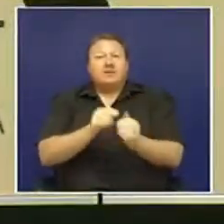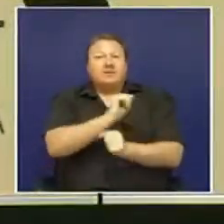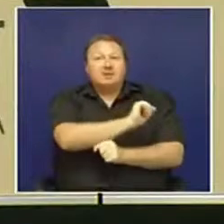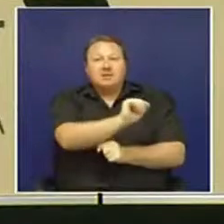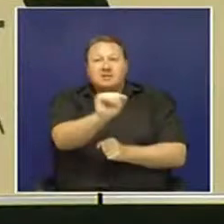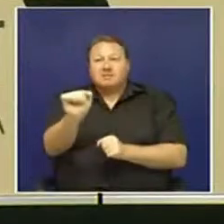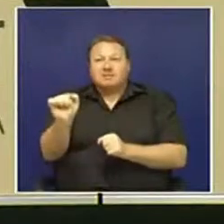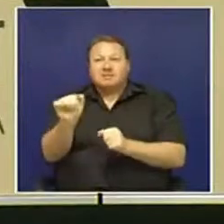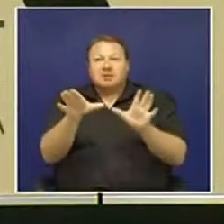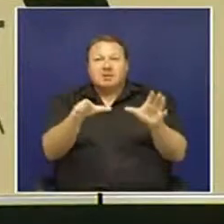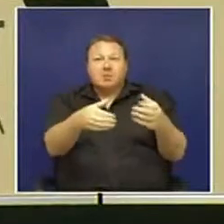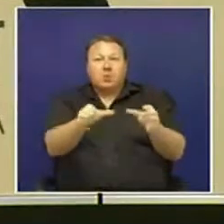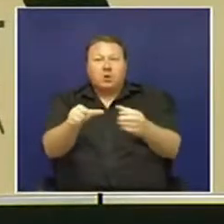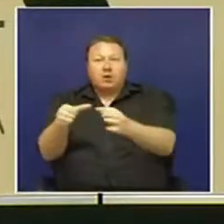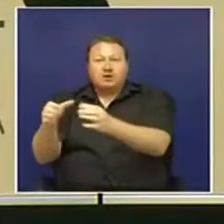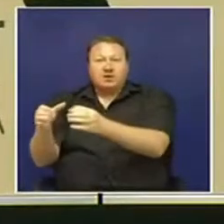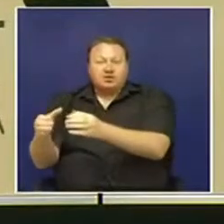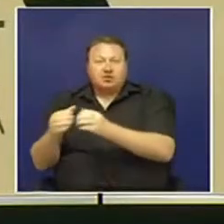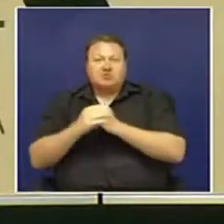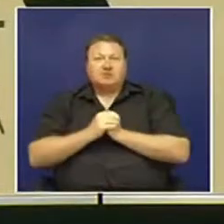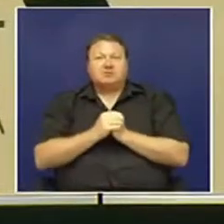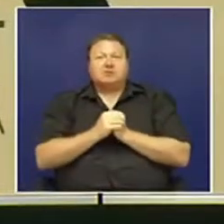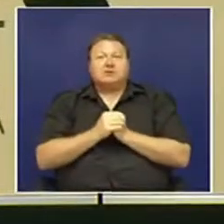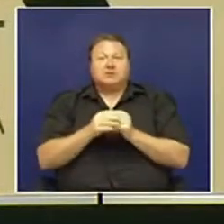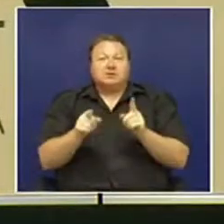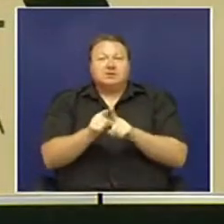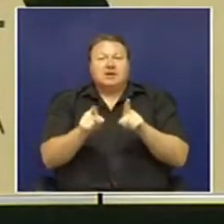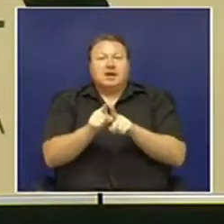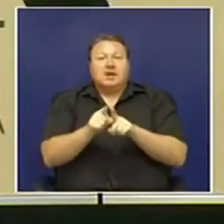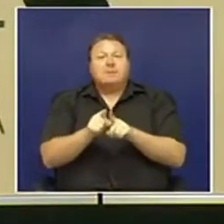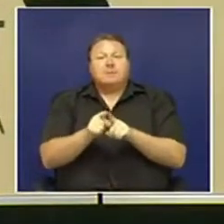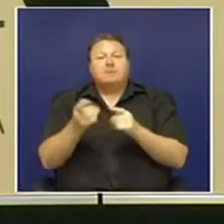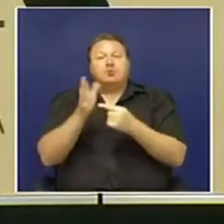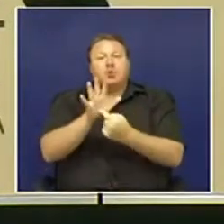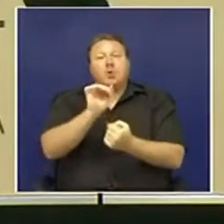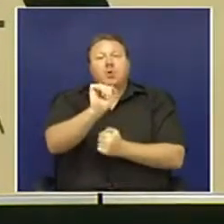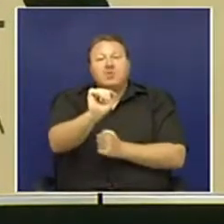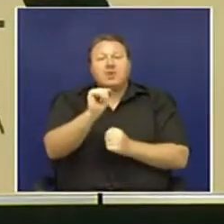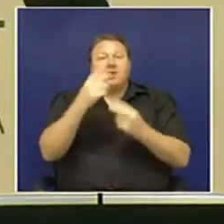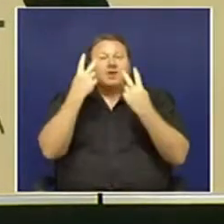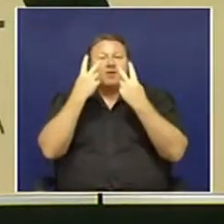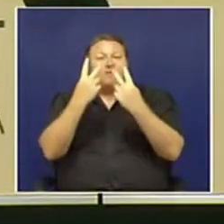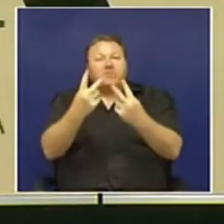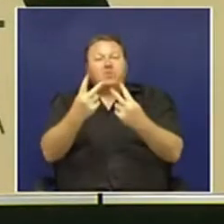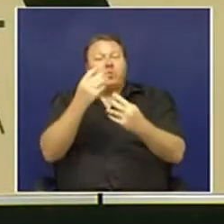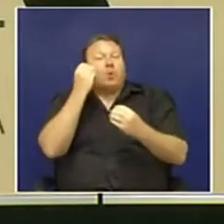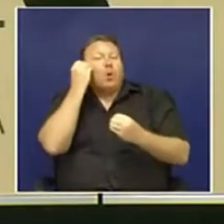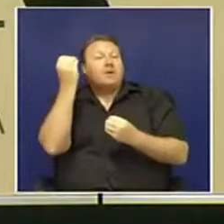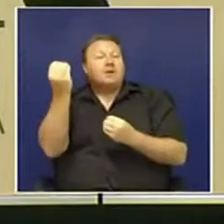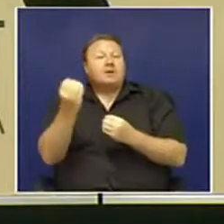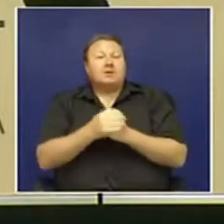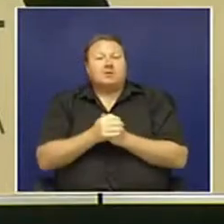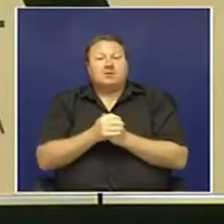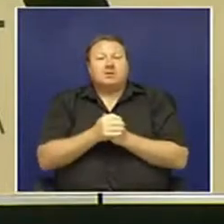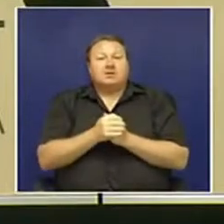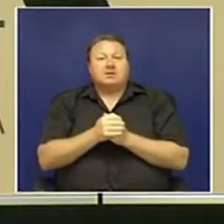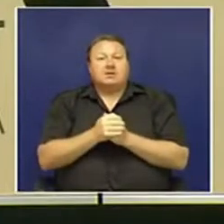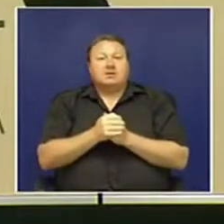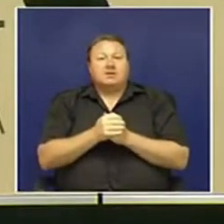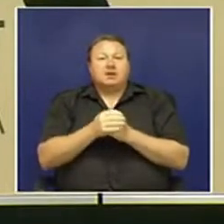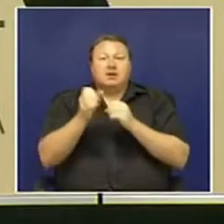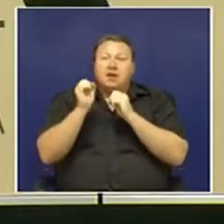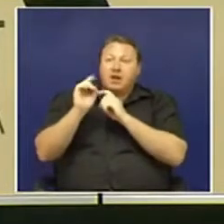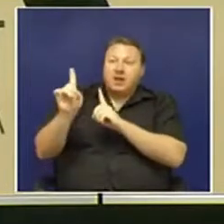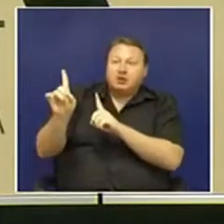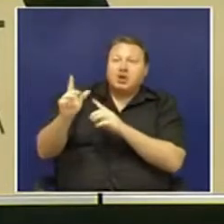organizations and having expressed also their views that they think both in terms of education and